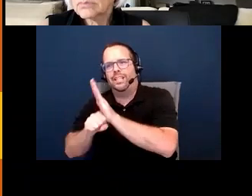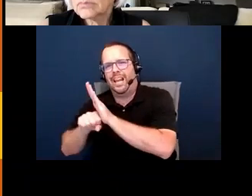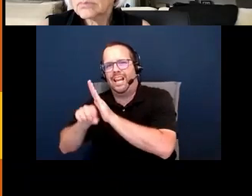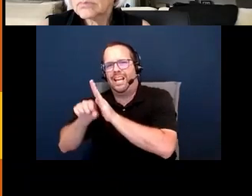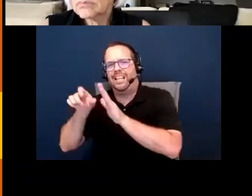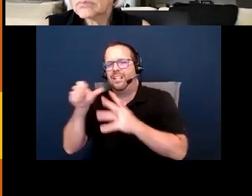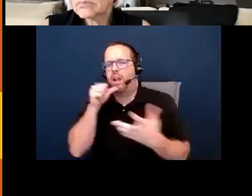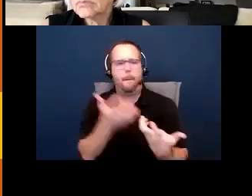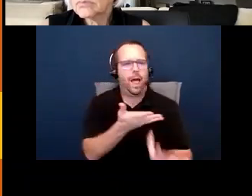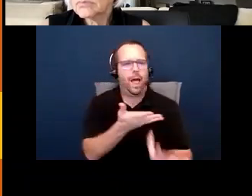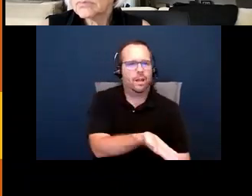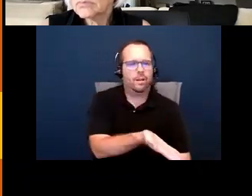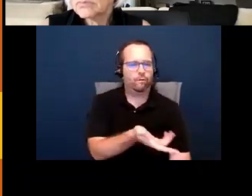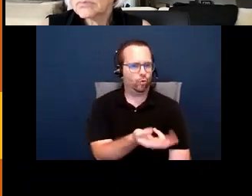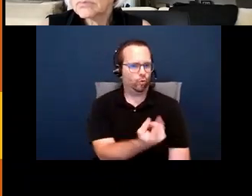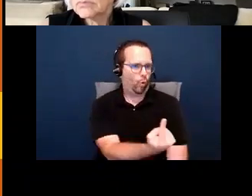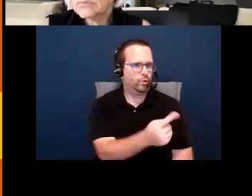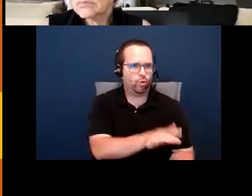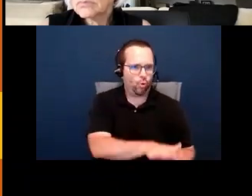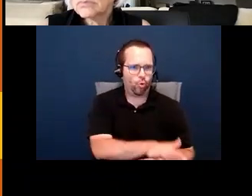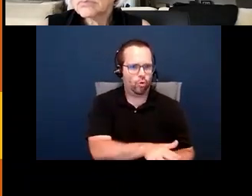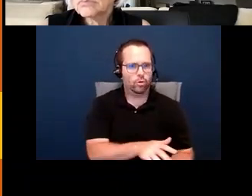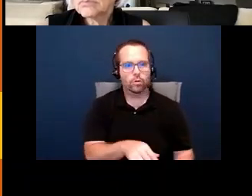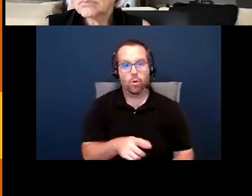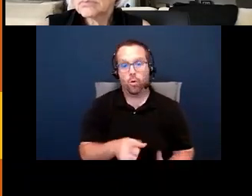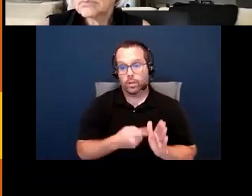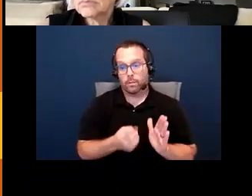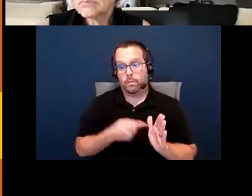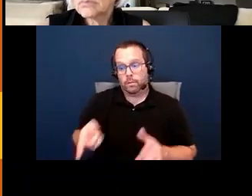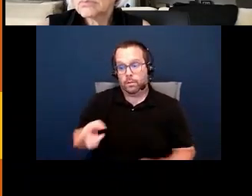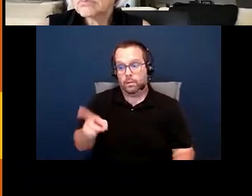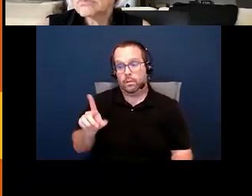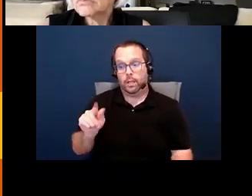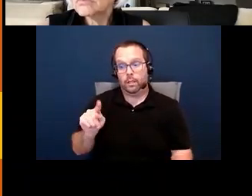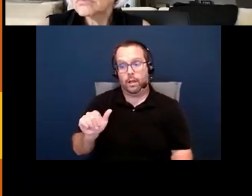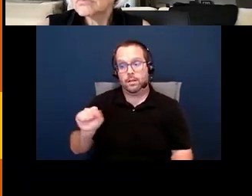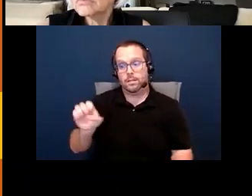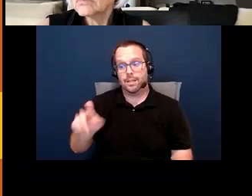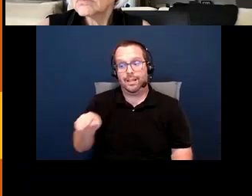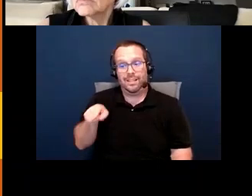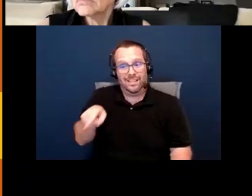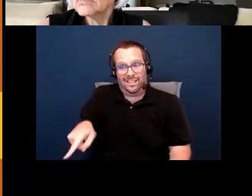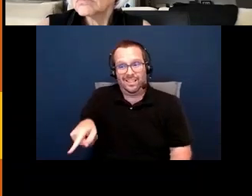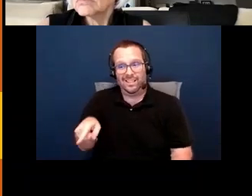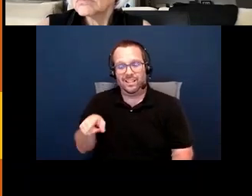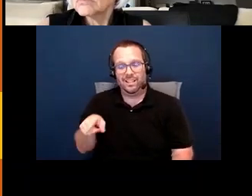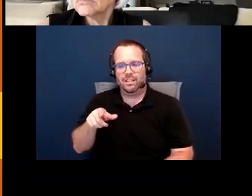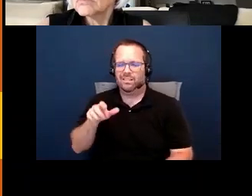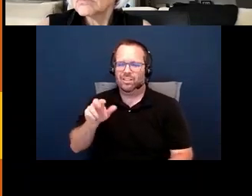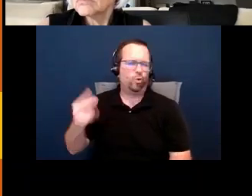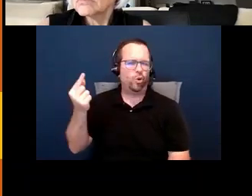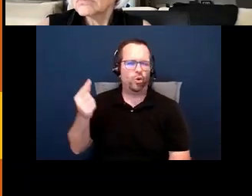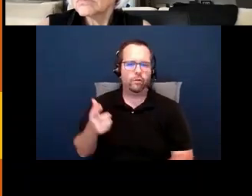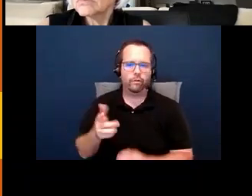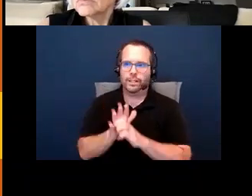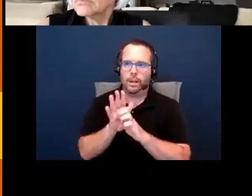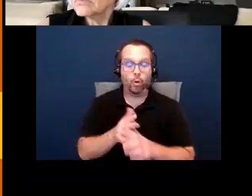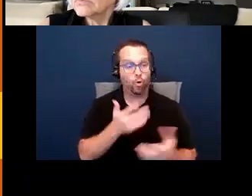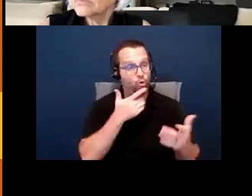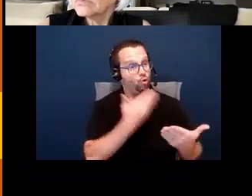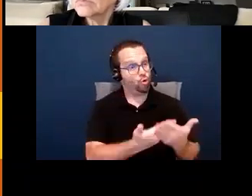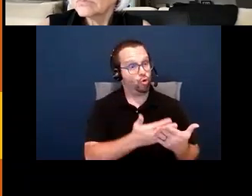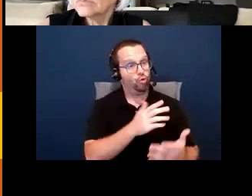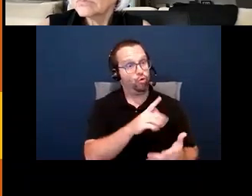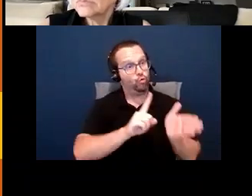Other times it could be a data set that's ineligible. It could be a very, you could have a great research question